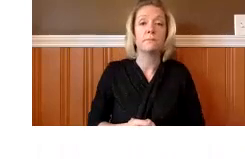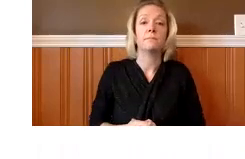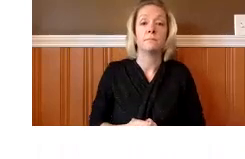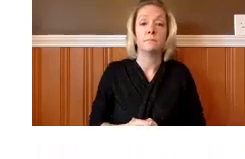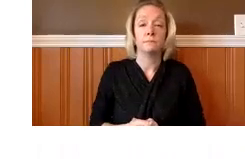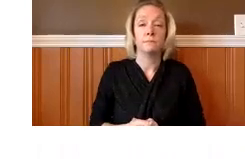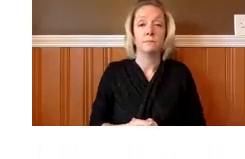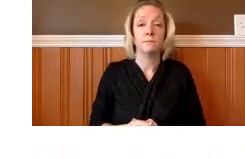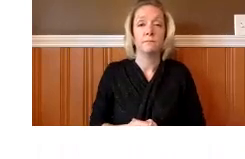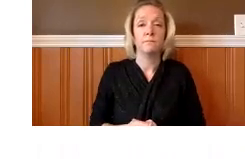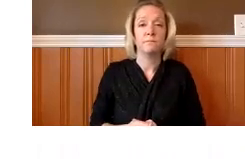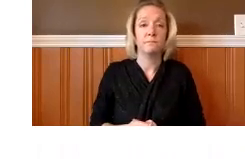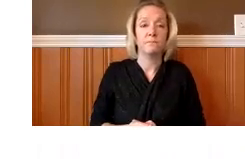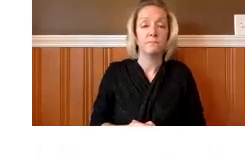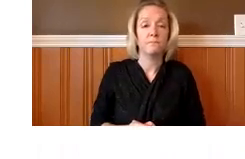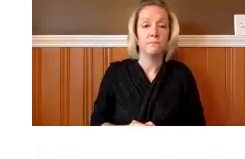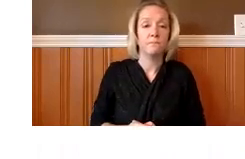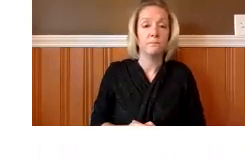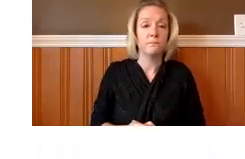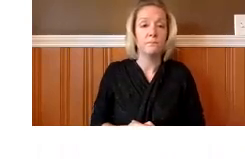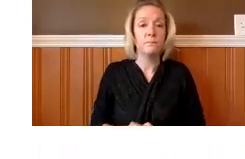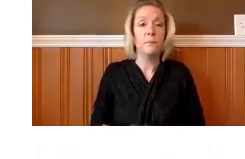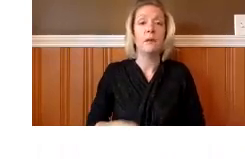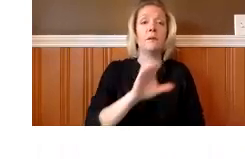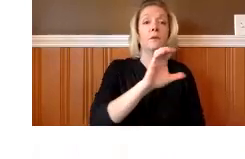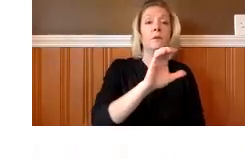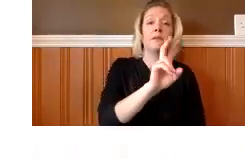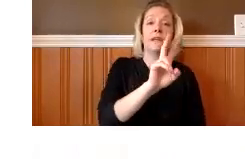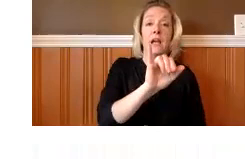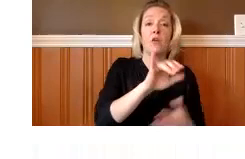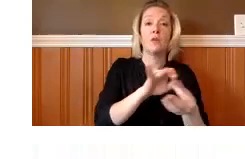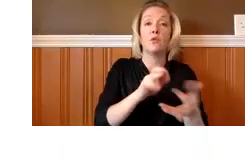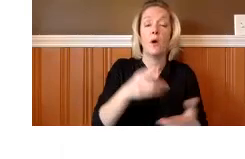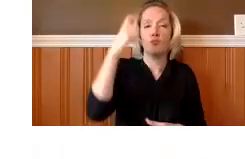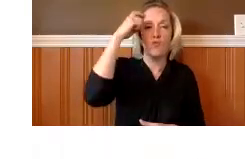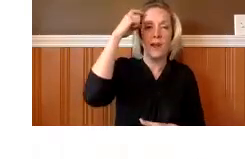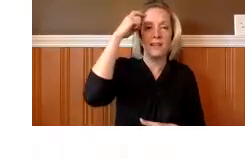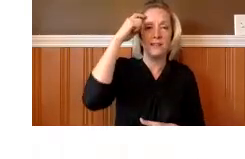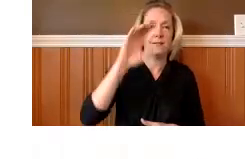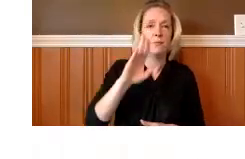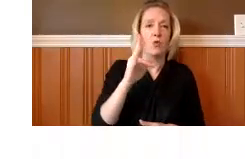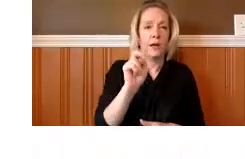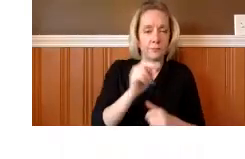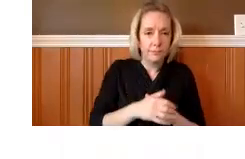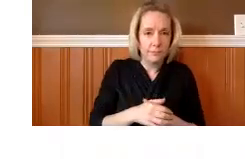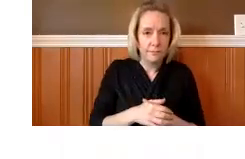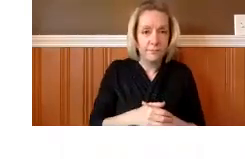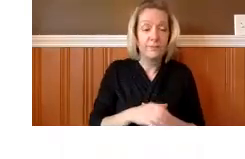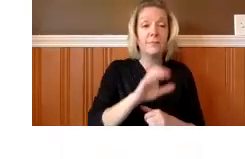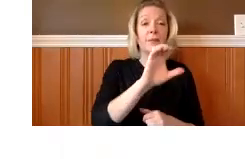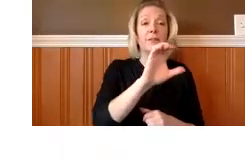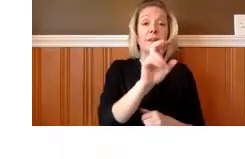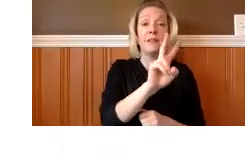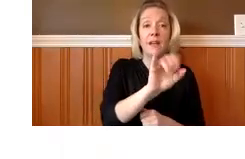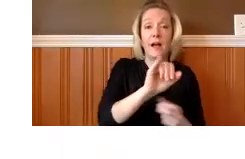As someone mentioned earlier, cortical visual impairment is about the brain, right? And there are differences between cortical visual impairment